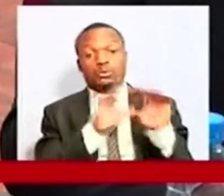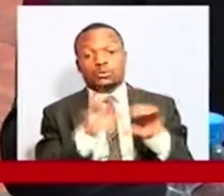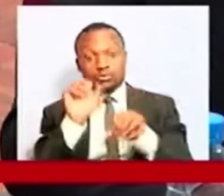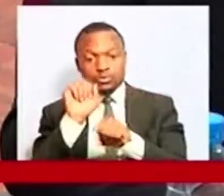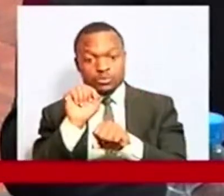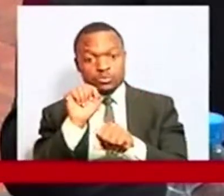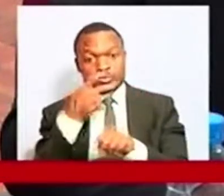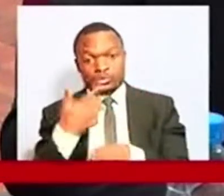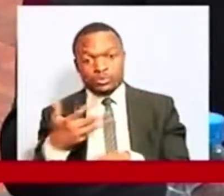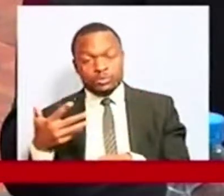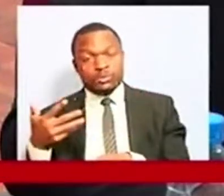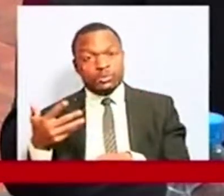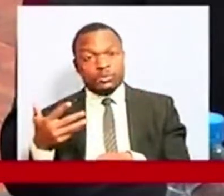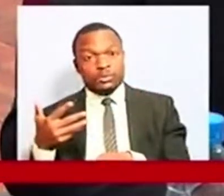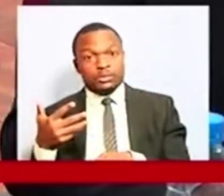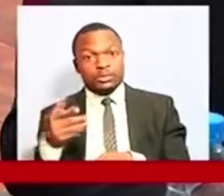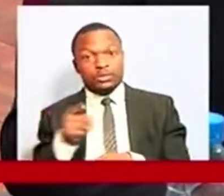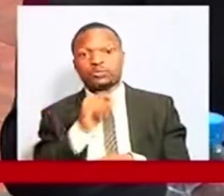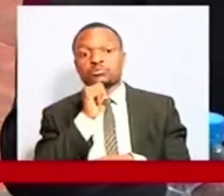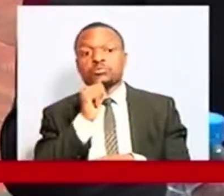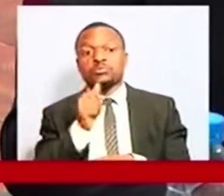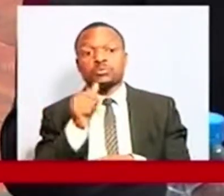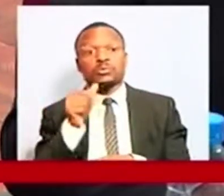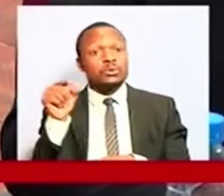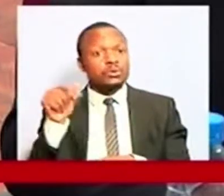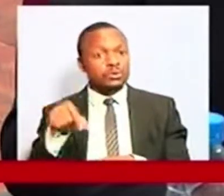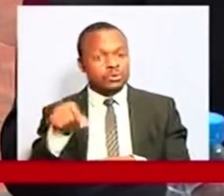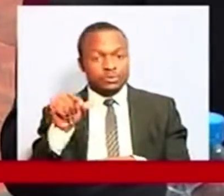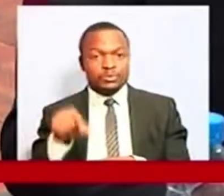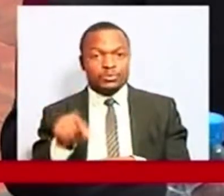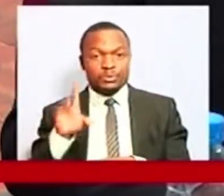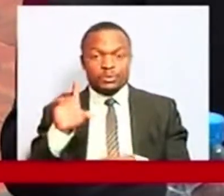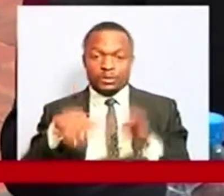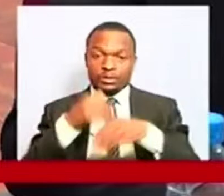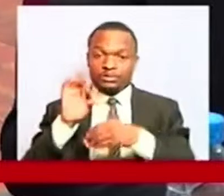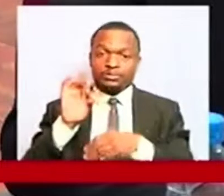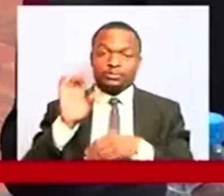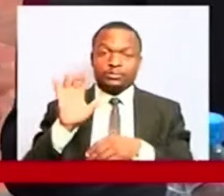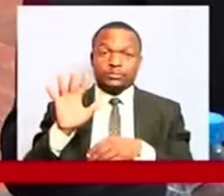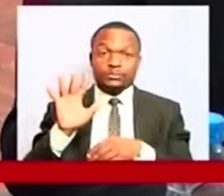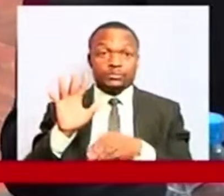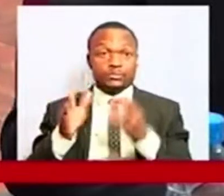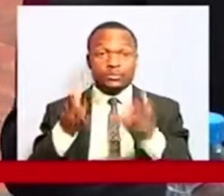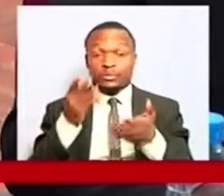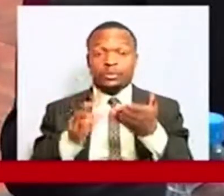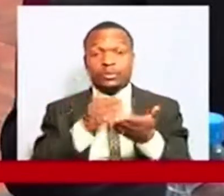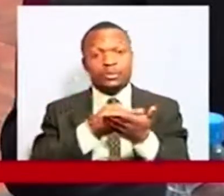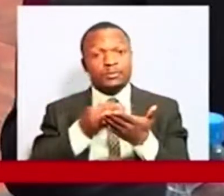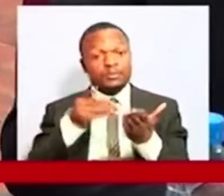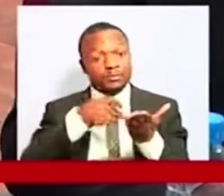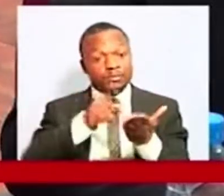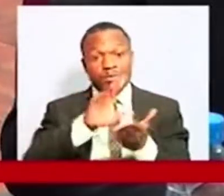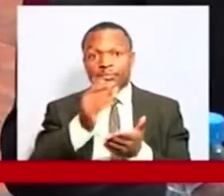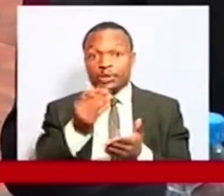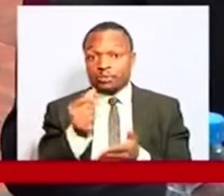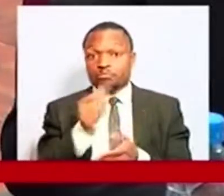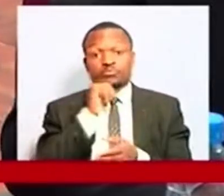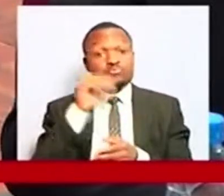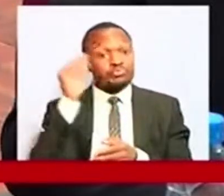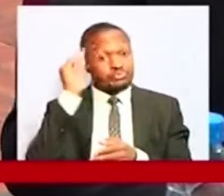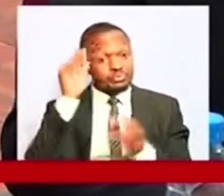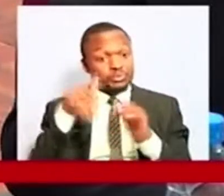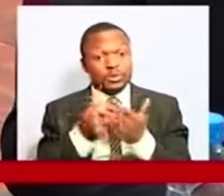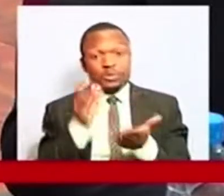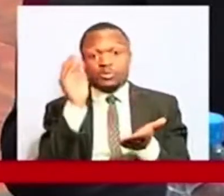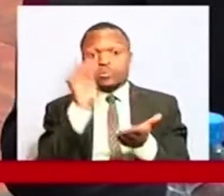qualify from the 85 are those people that possibly have failed to pay back the loans that they got elsewhere, or I don't know how they put it in